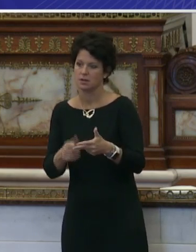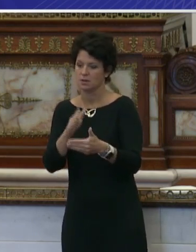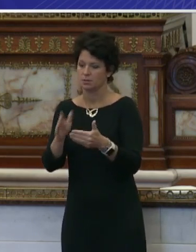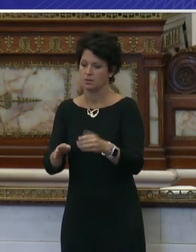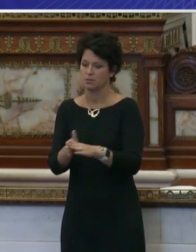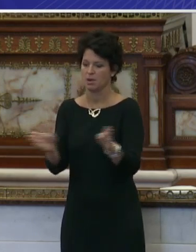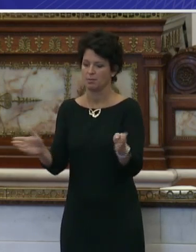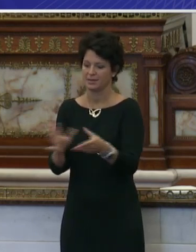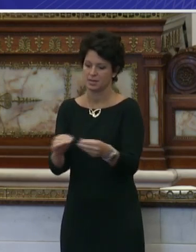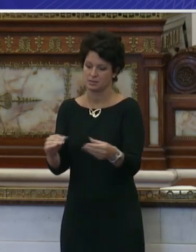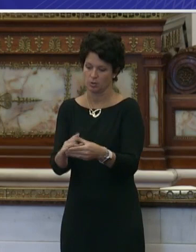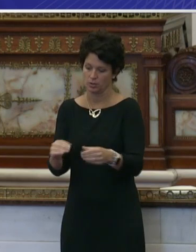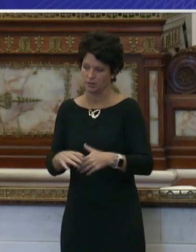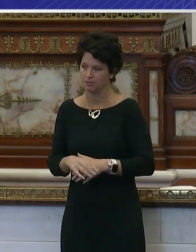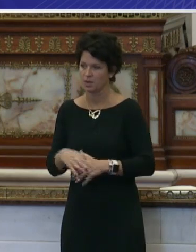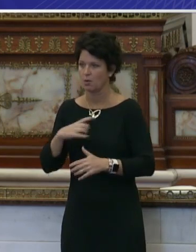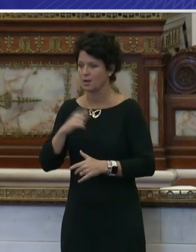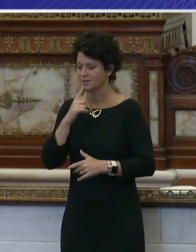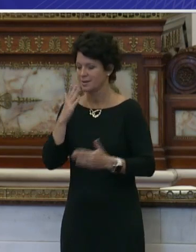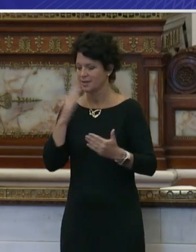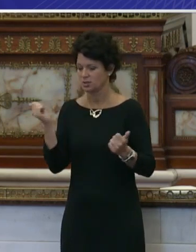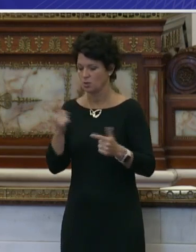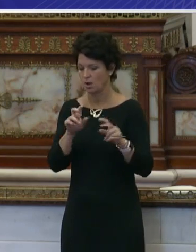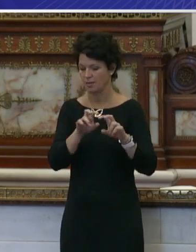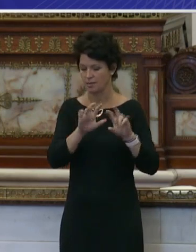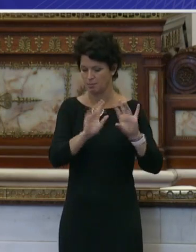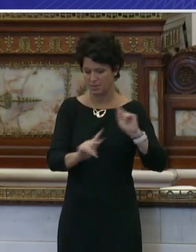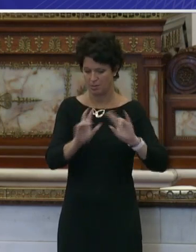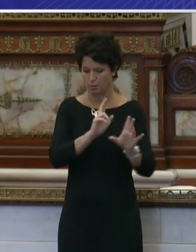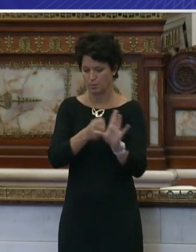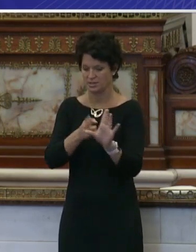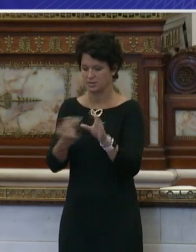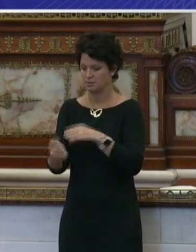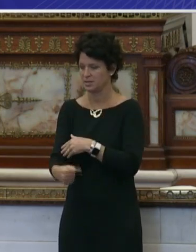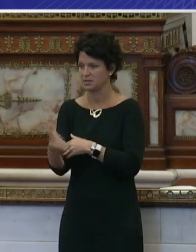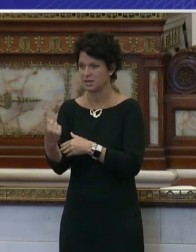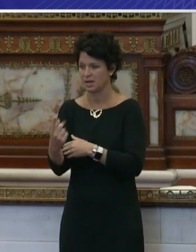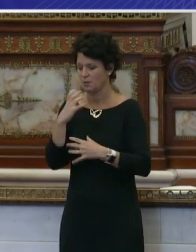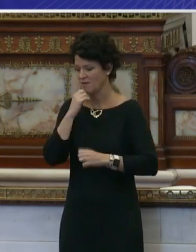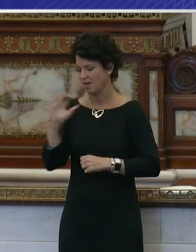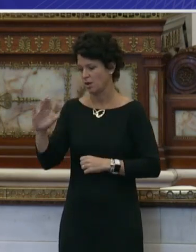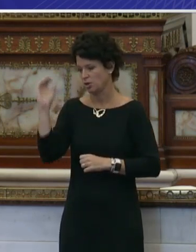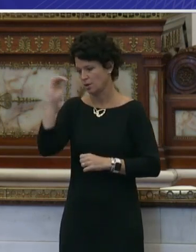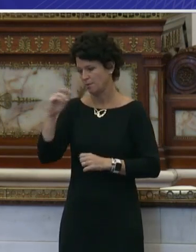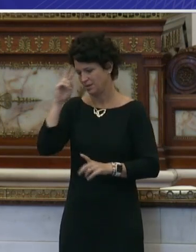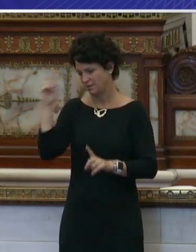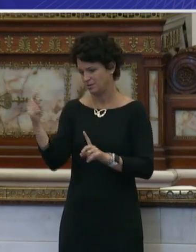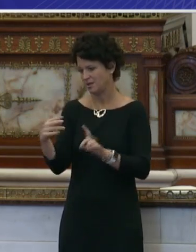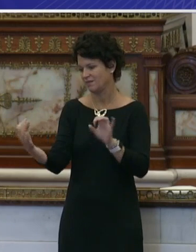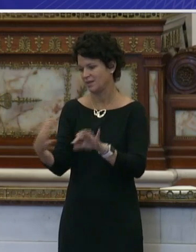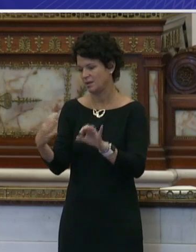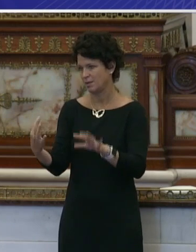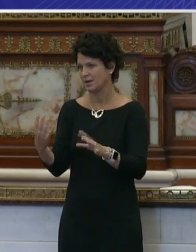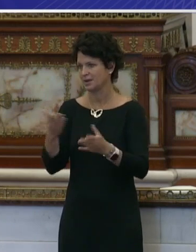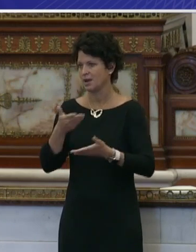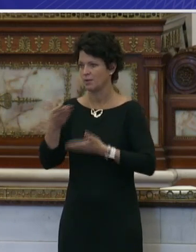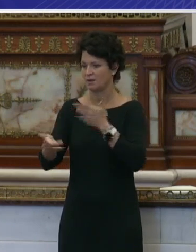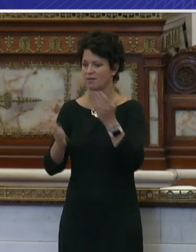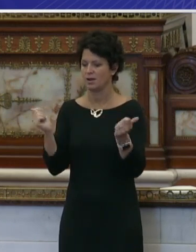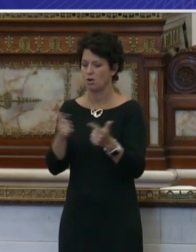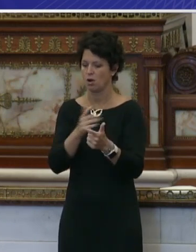public testimony. I want to thank all of the panels and witnesses for their participation today. We value your opinions. And I now invite